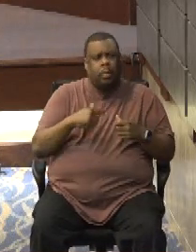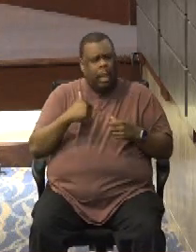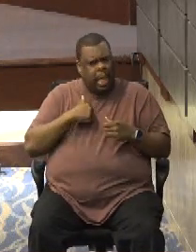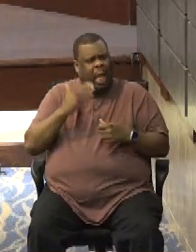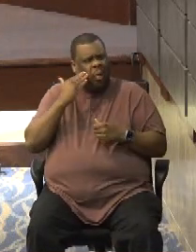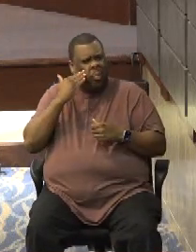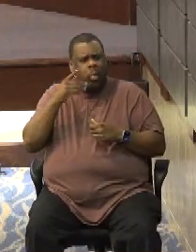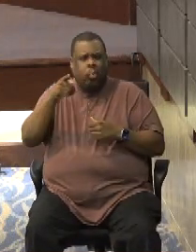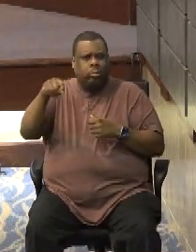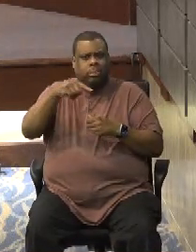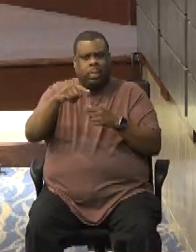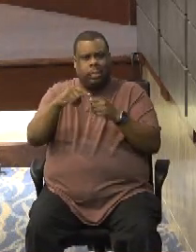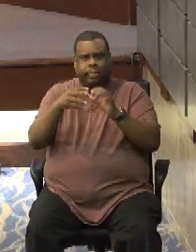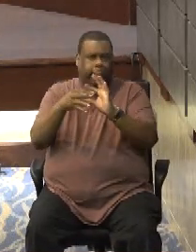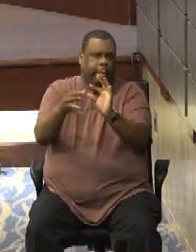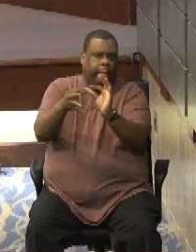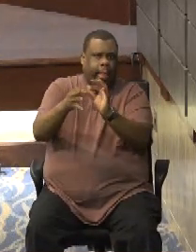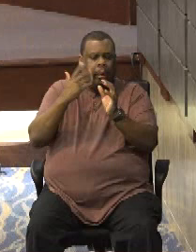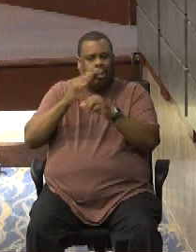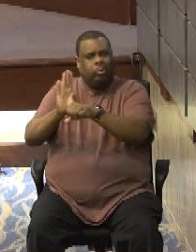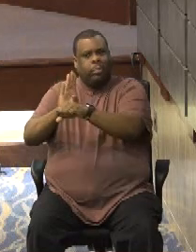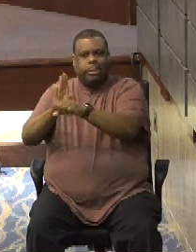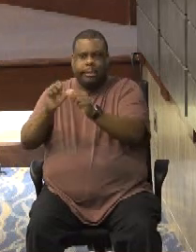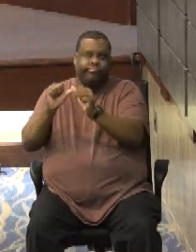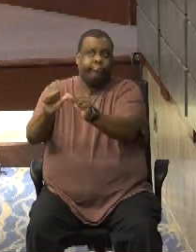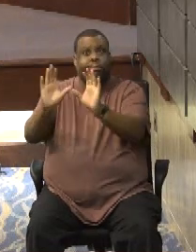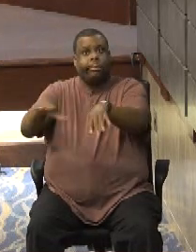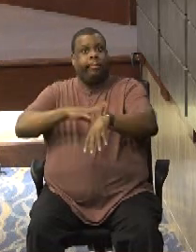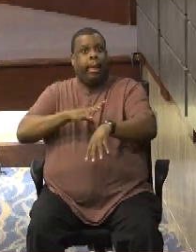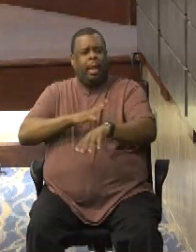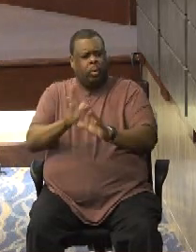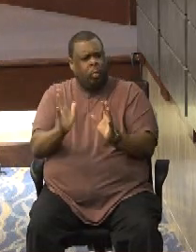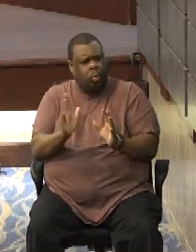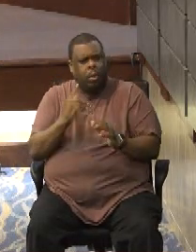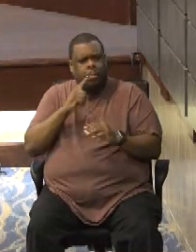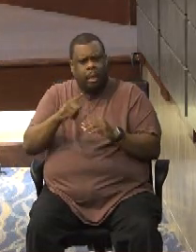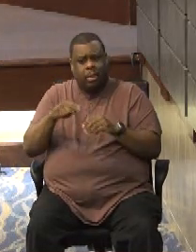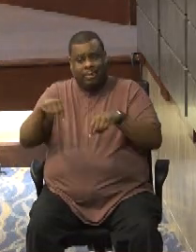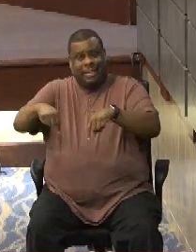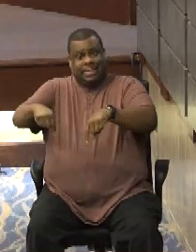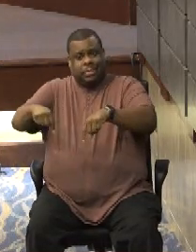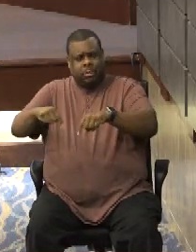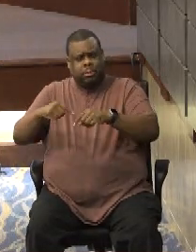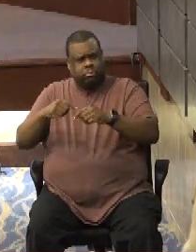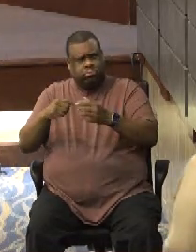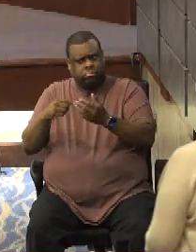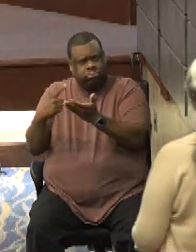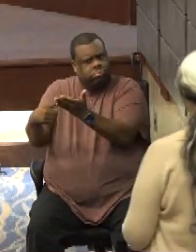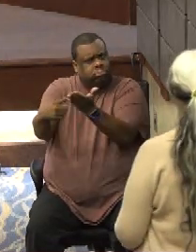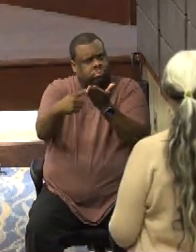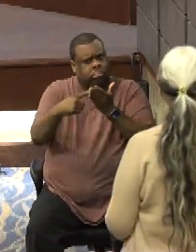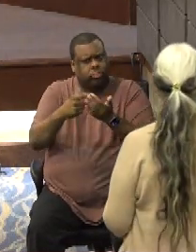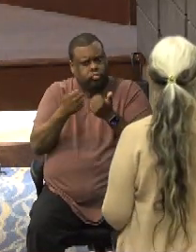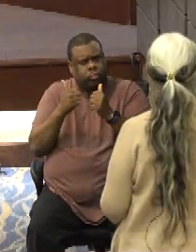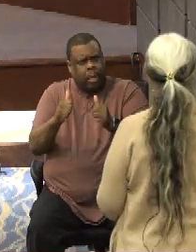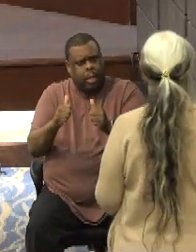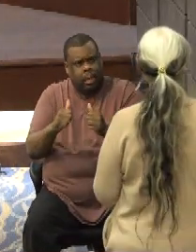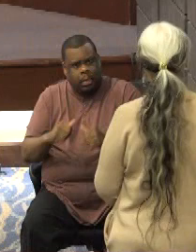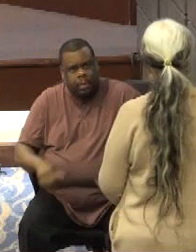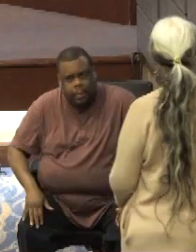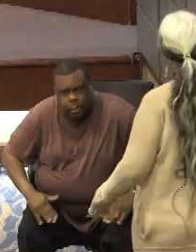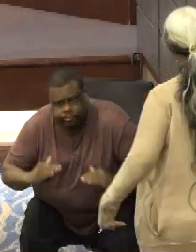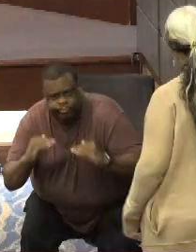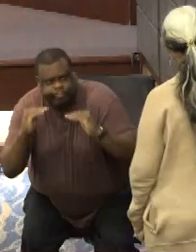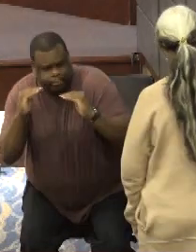know it's easiest just to continue with business as usual. But, you know, if the purpose of this hearing is to try to make advances, I